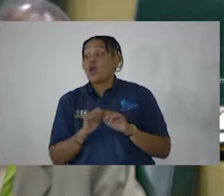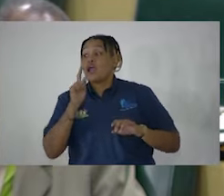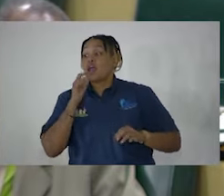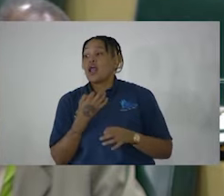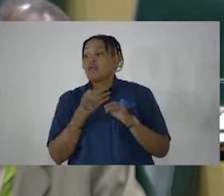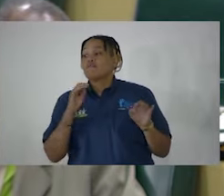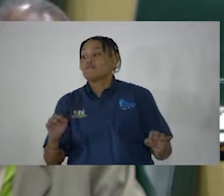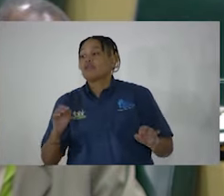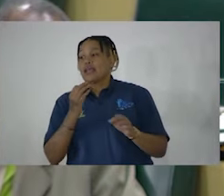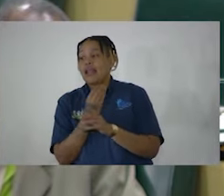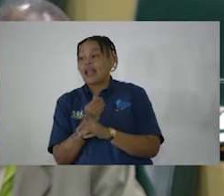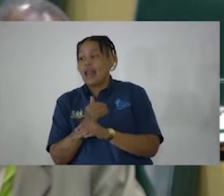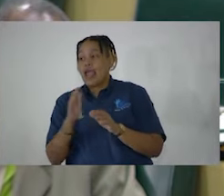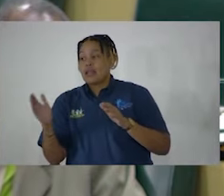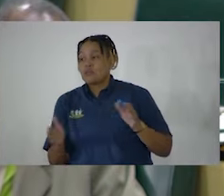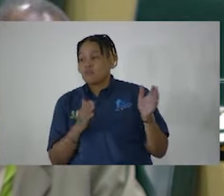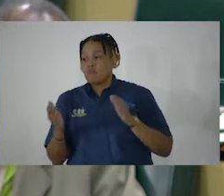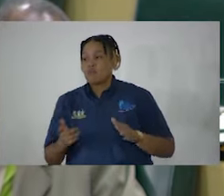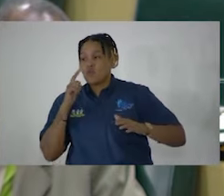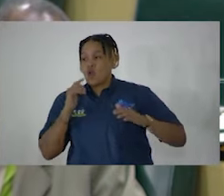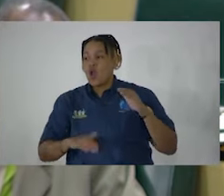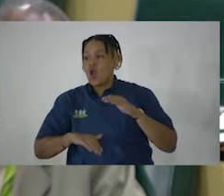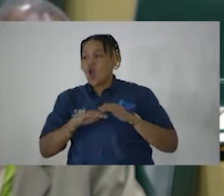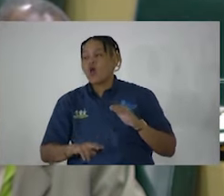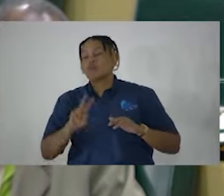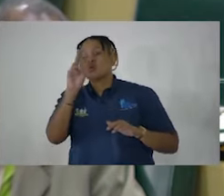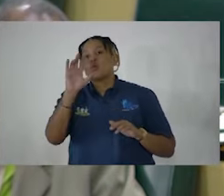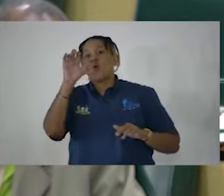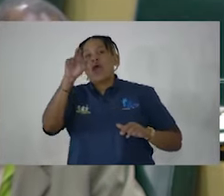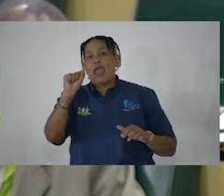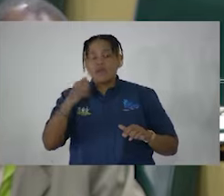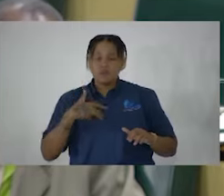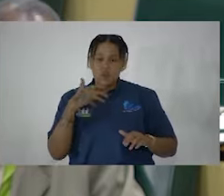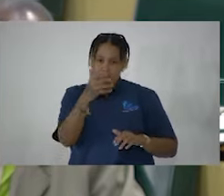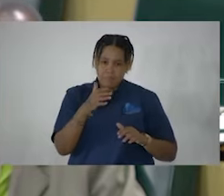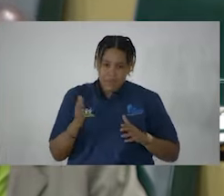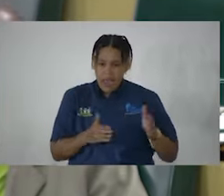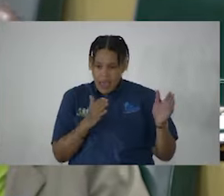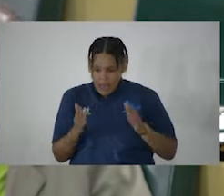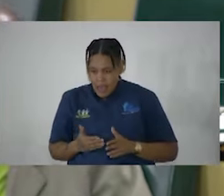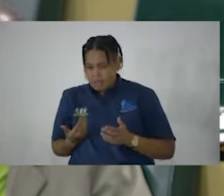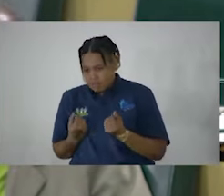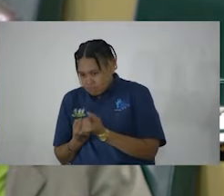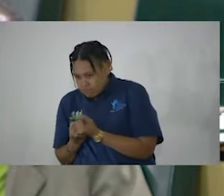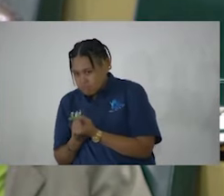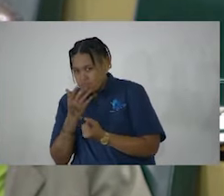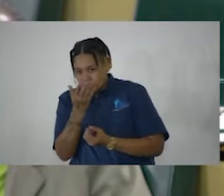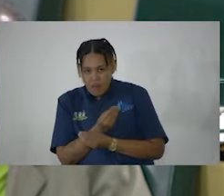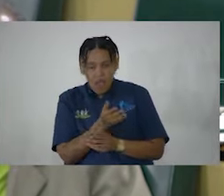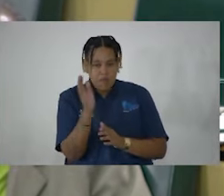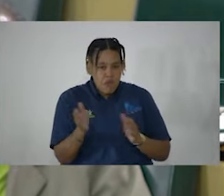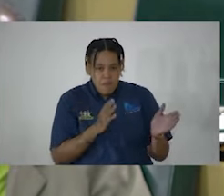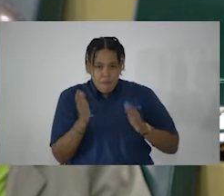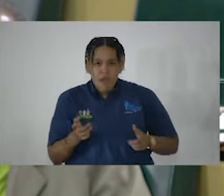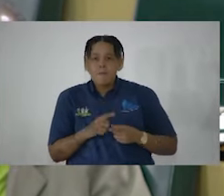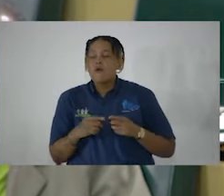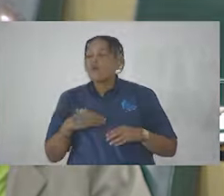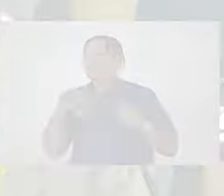free land preparation for up to 2 acres. And we will give them